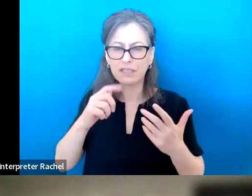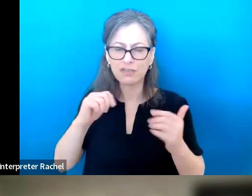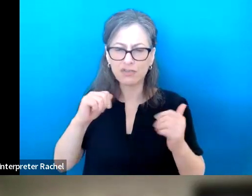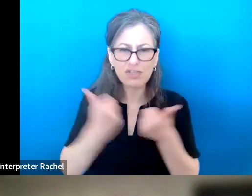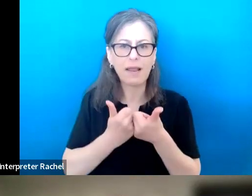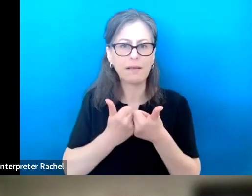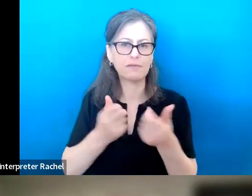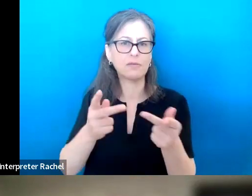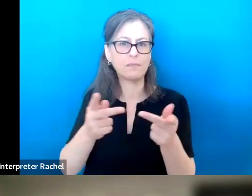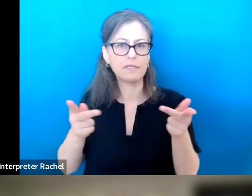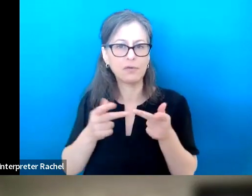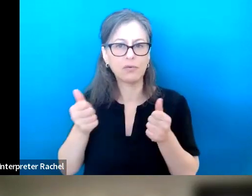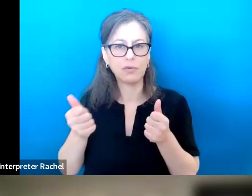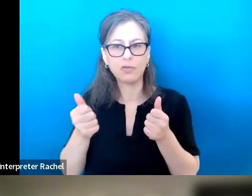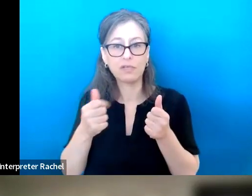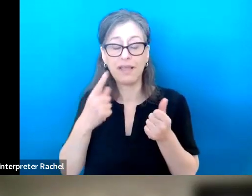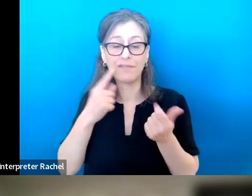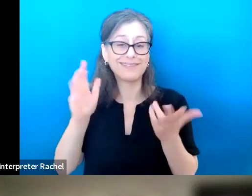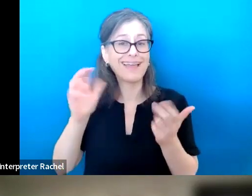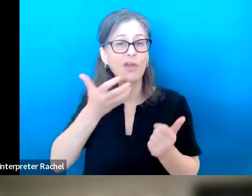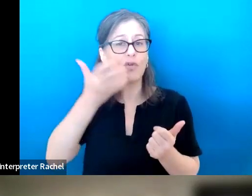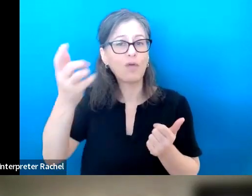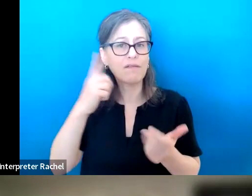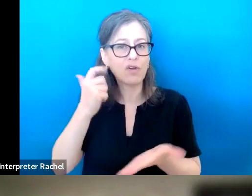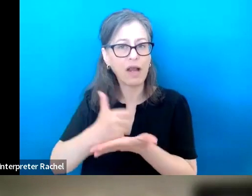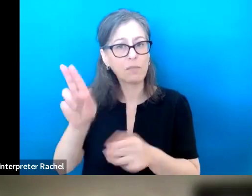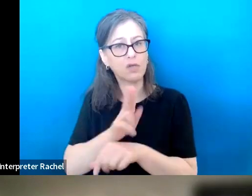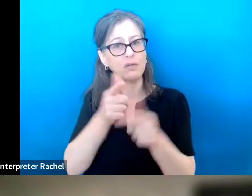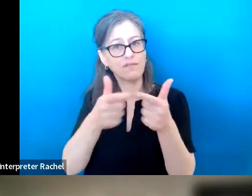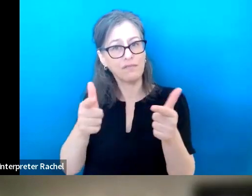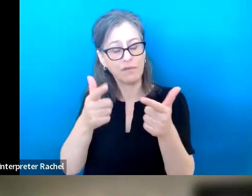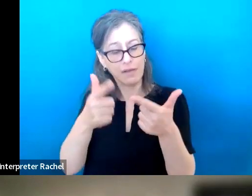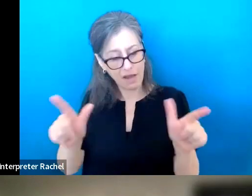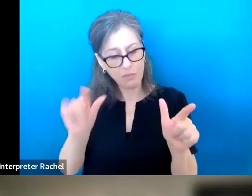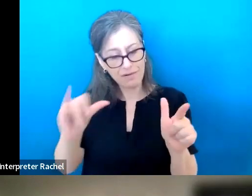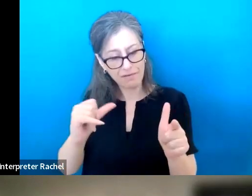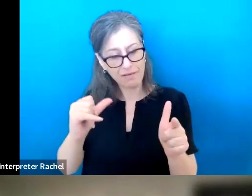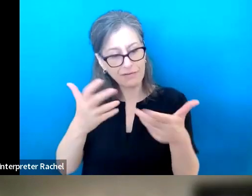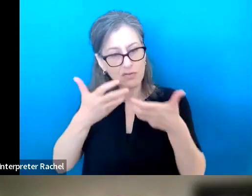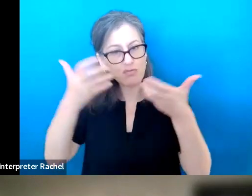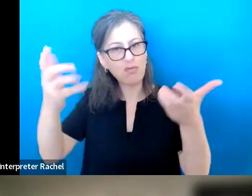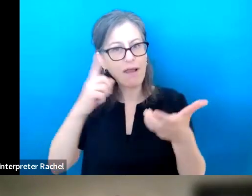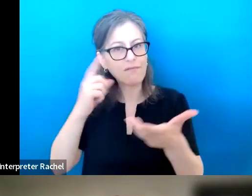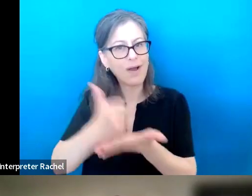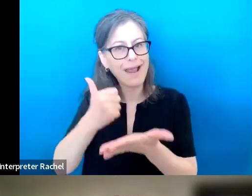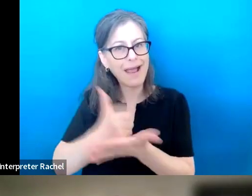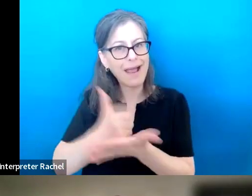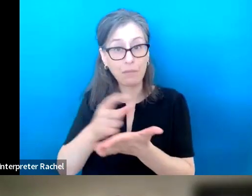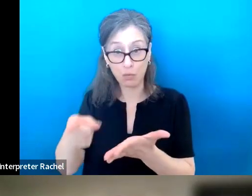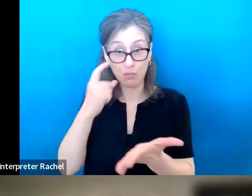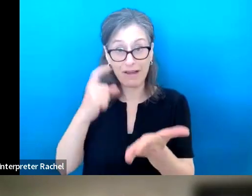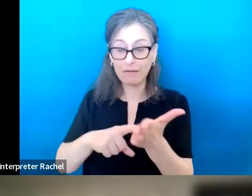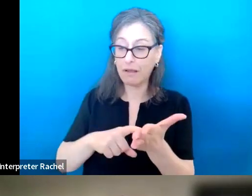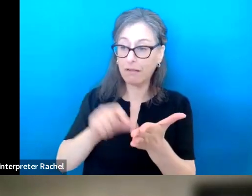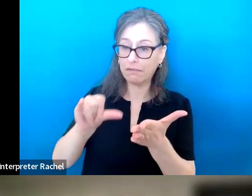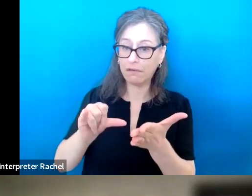spot. And this is a cry for help. This use of language is effectively a cry for help. And if you can recognize that in